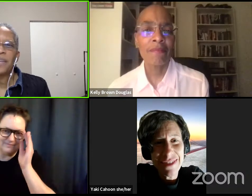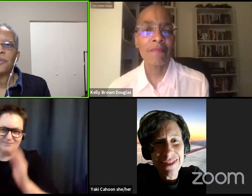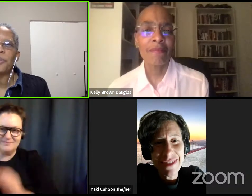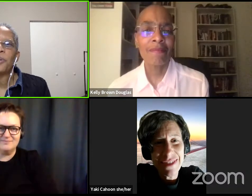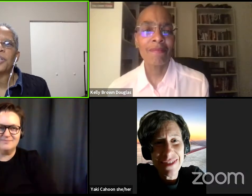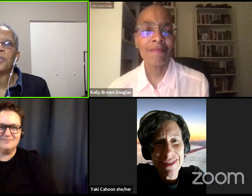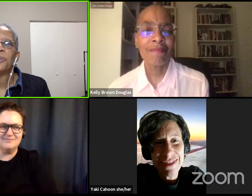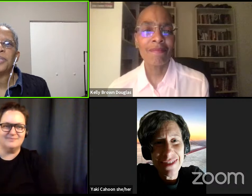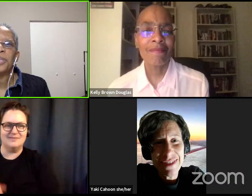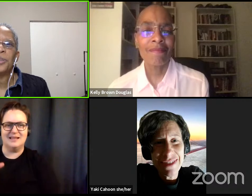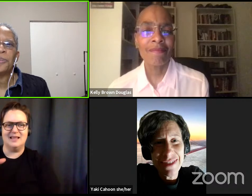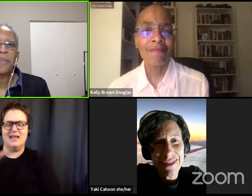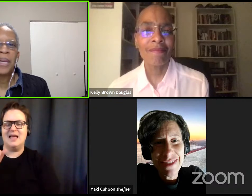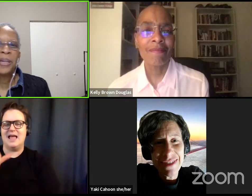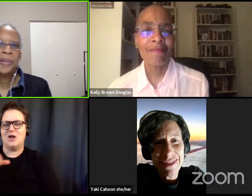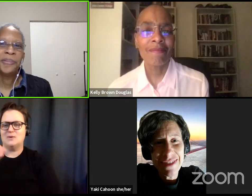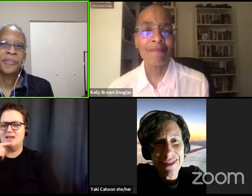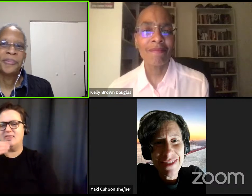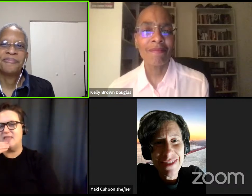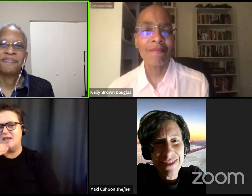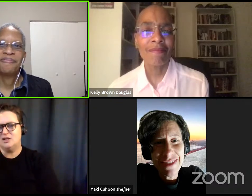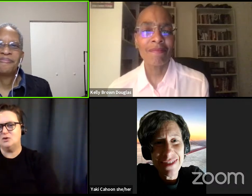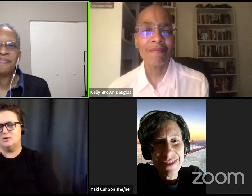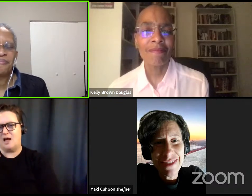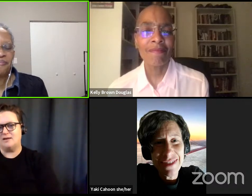Thank you, Yaki, for the work you're doing too. Thank you.